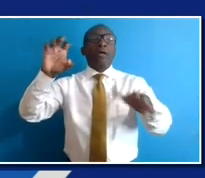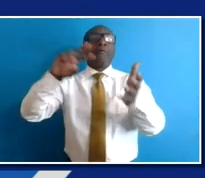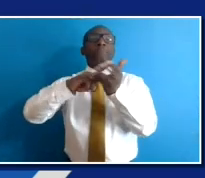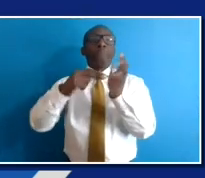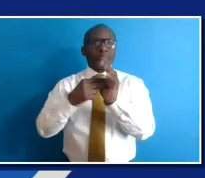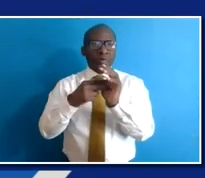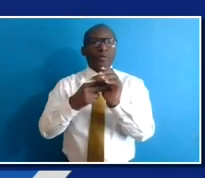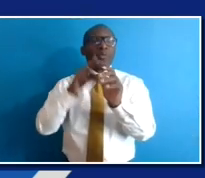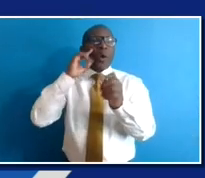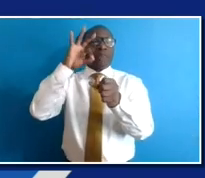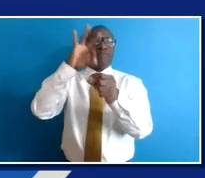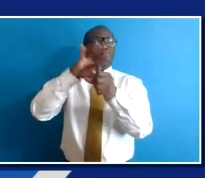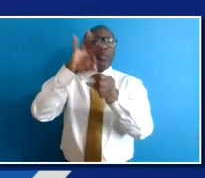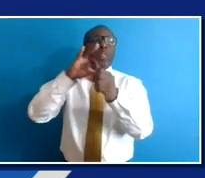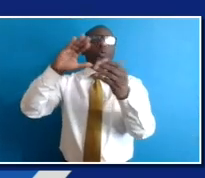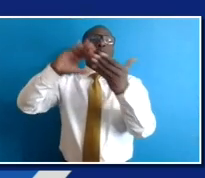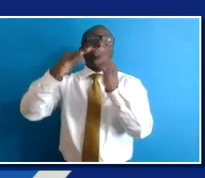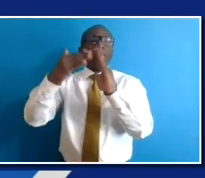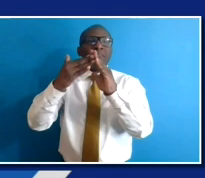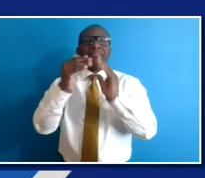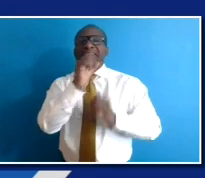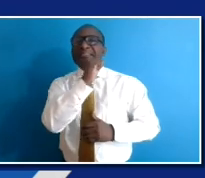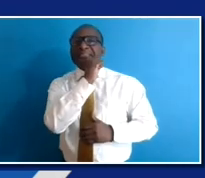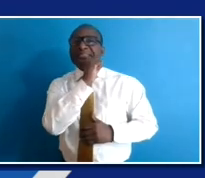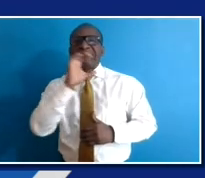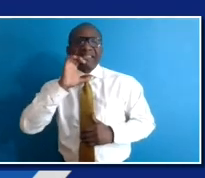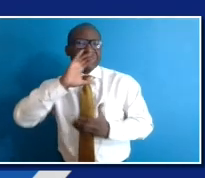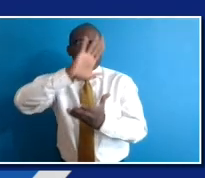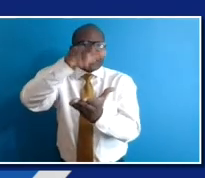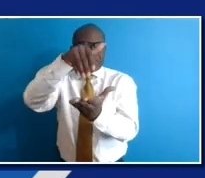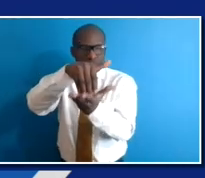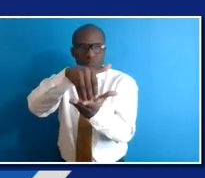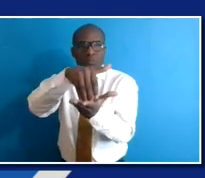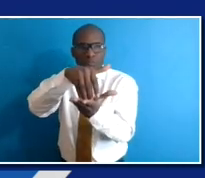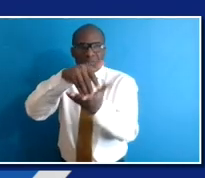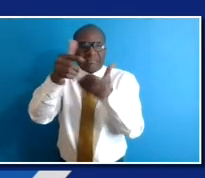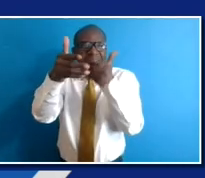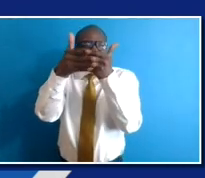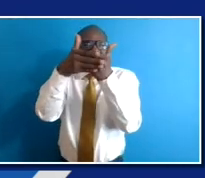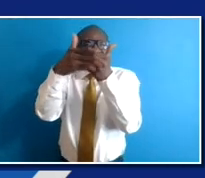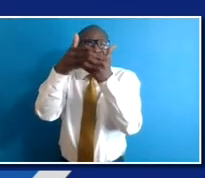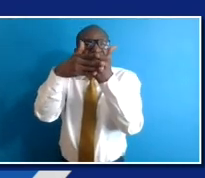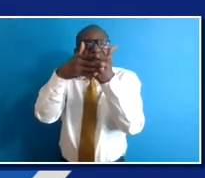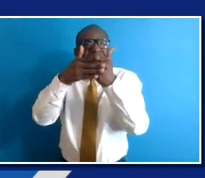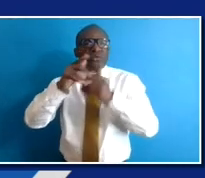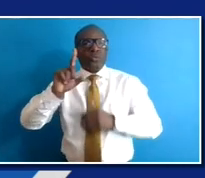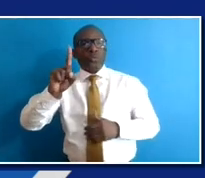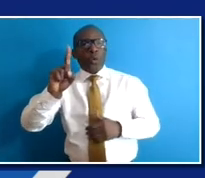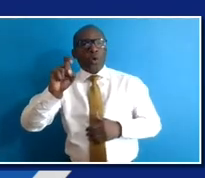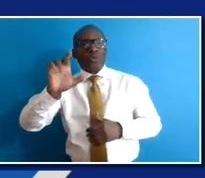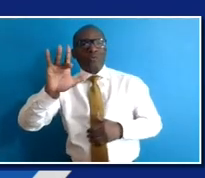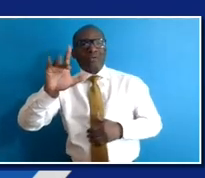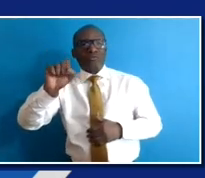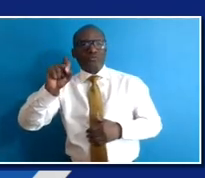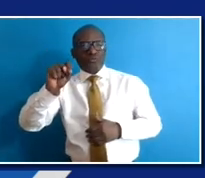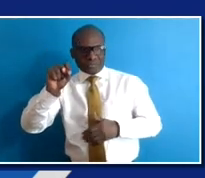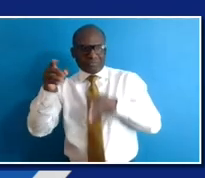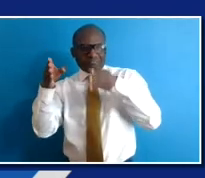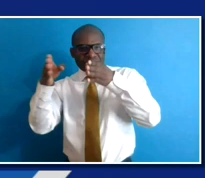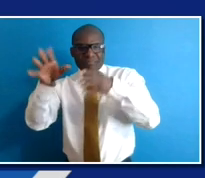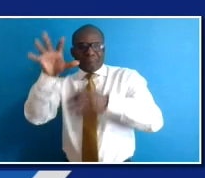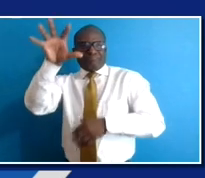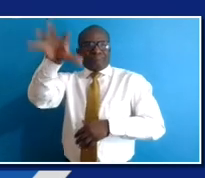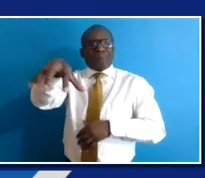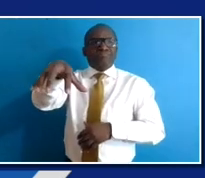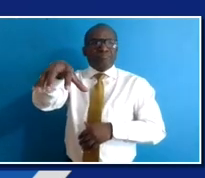Center, that's located up the road, 125 Loazo Drive. And if you go through each of the different areas of the county, two and three